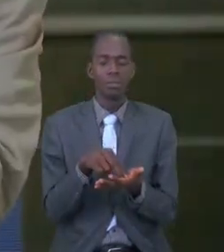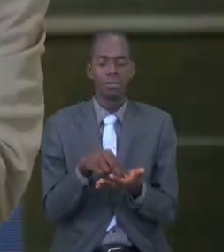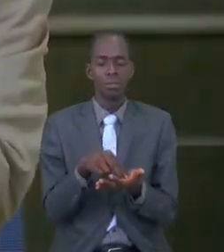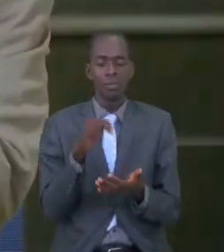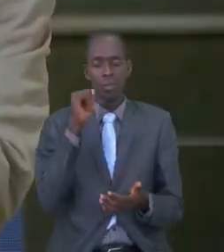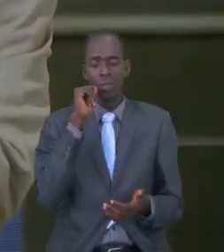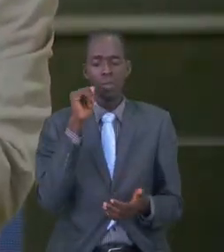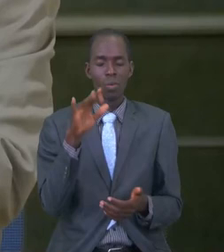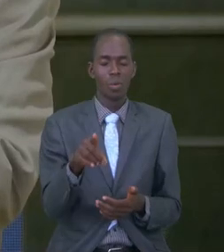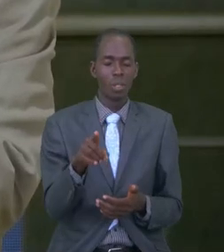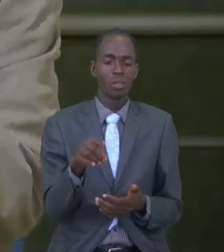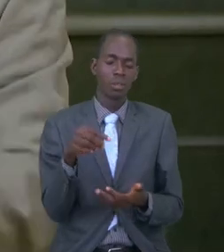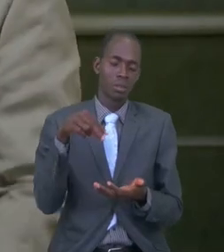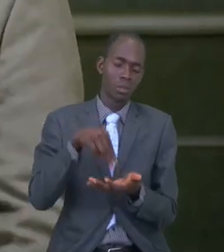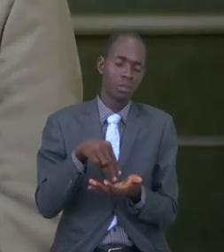Sister, arise.